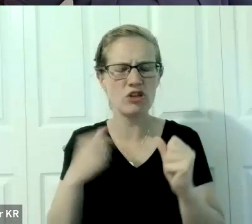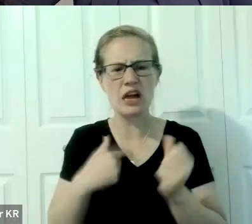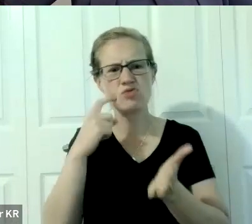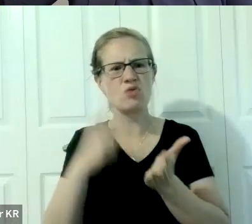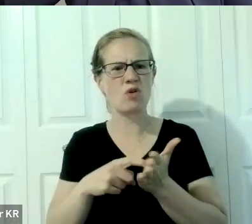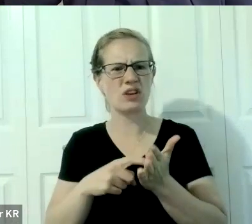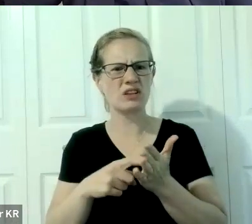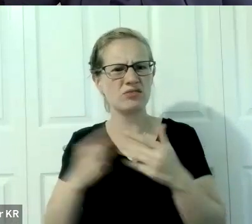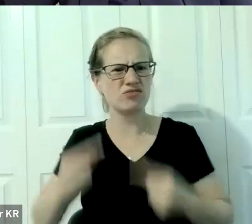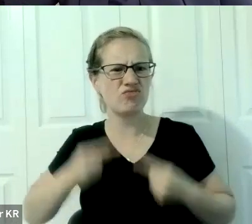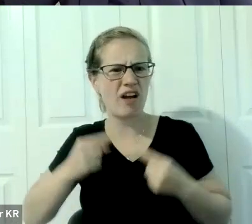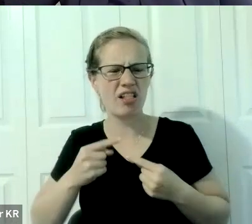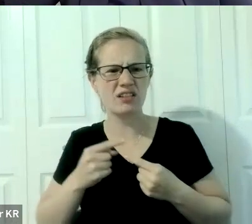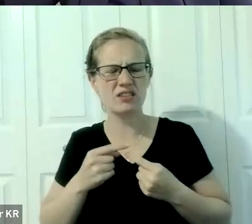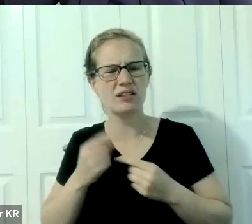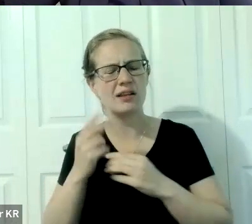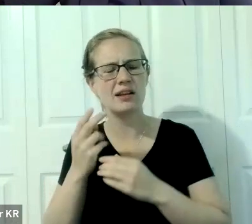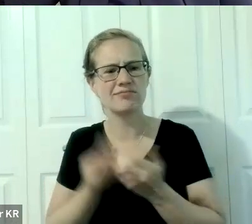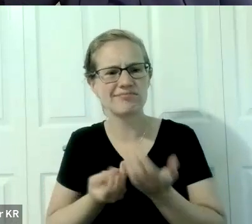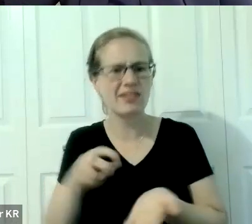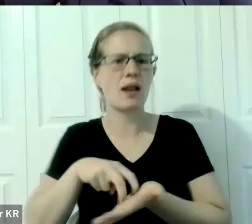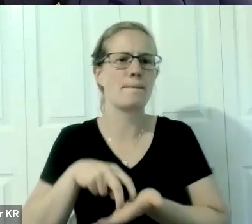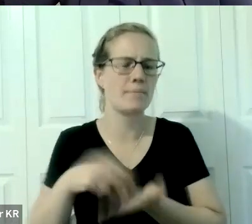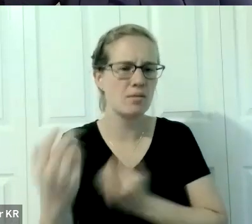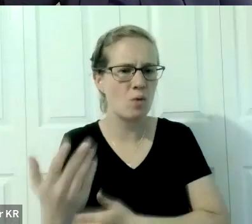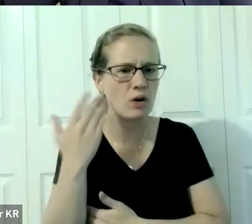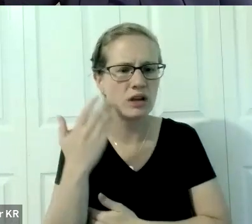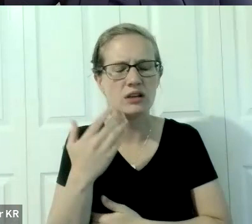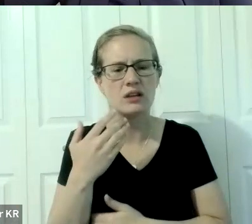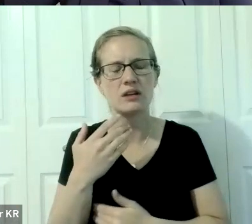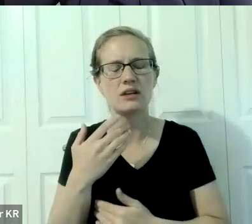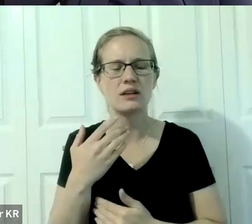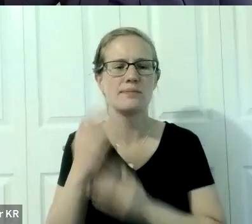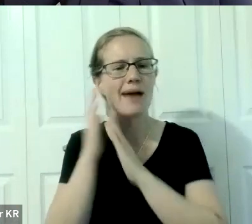having difficulty getting out of bed a lot of times.